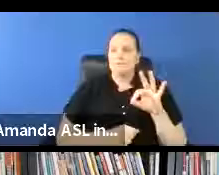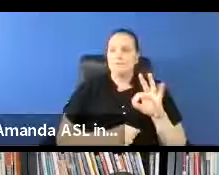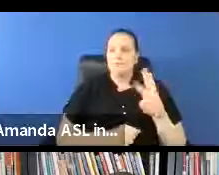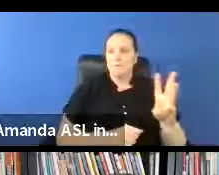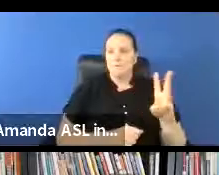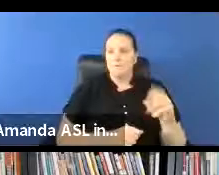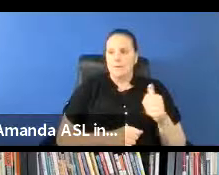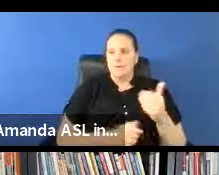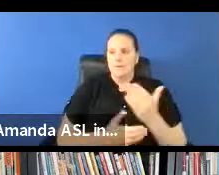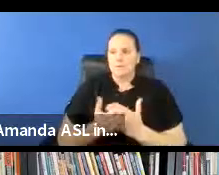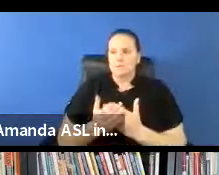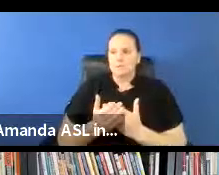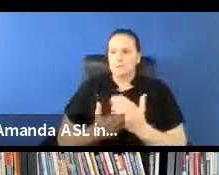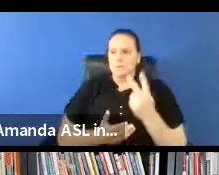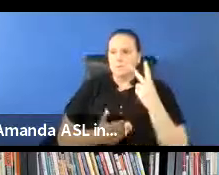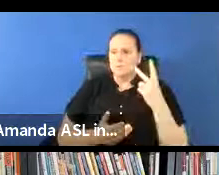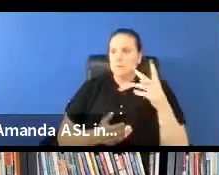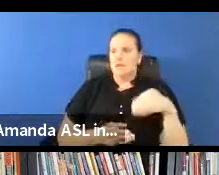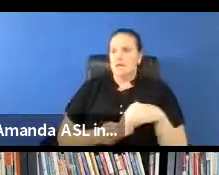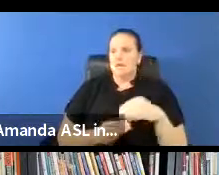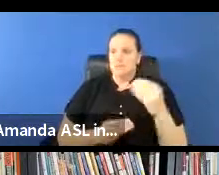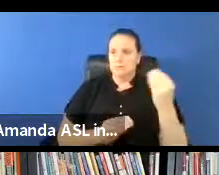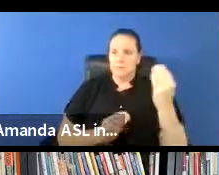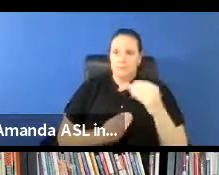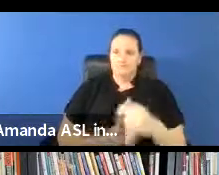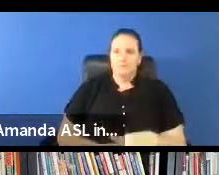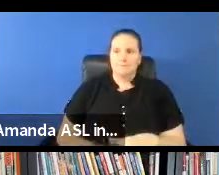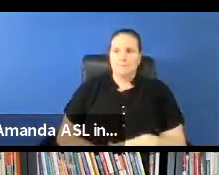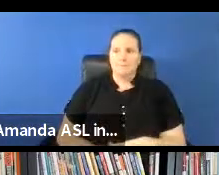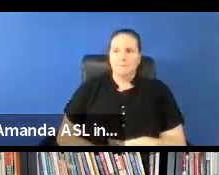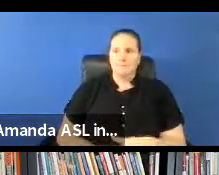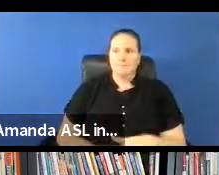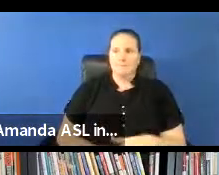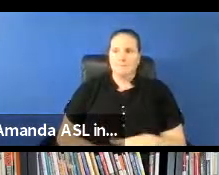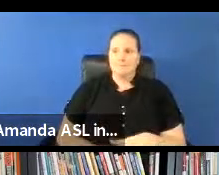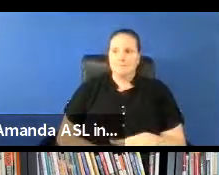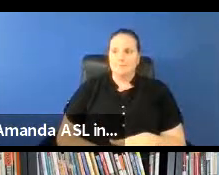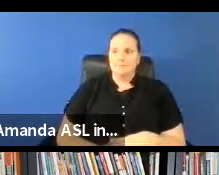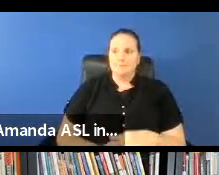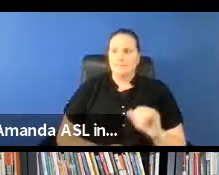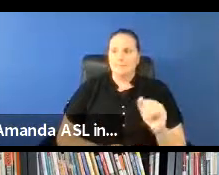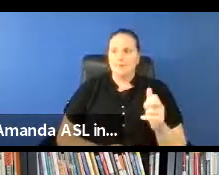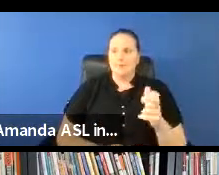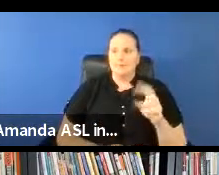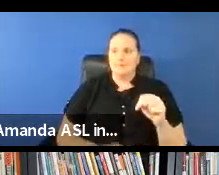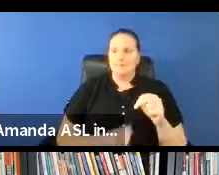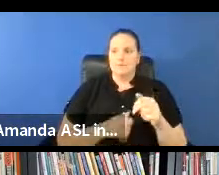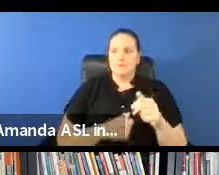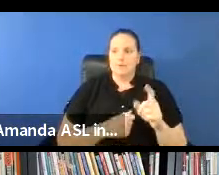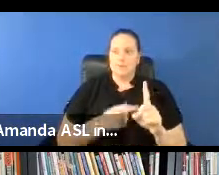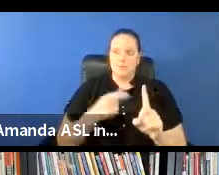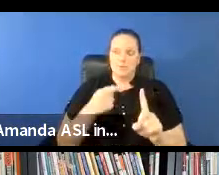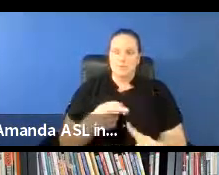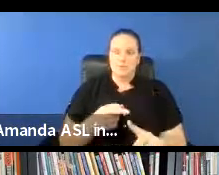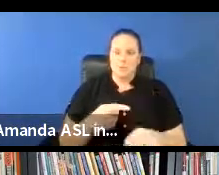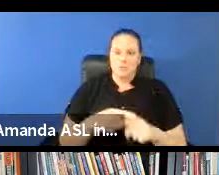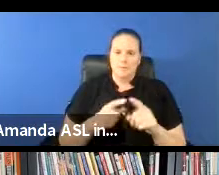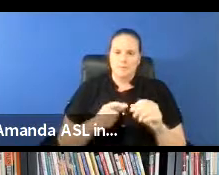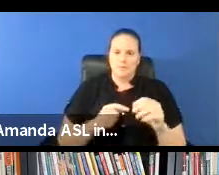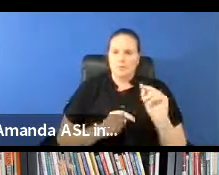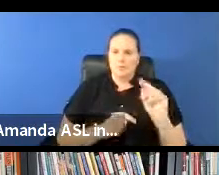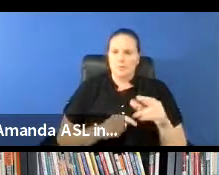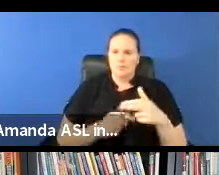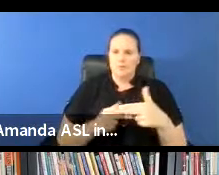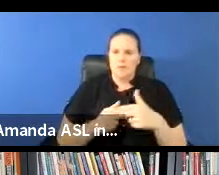other pieces you'd like to see added or consider. I'm going to insert something. Jason, sorry to put you on the spot, but can you throw the slide that's